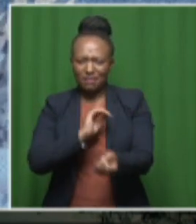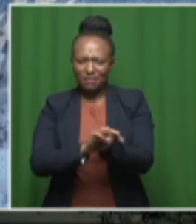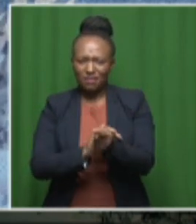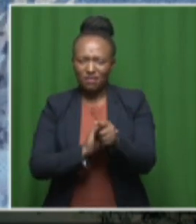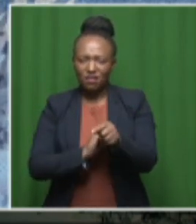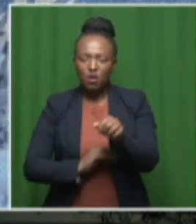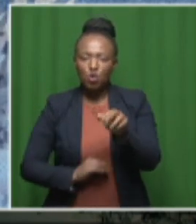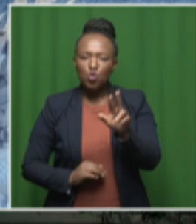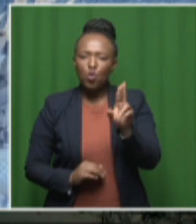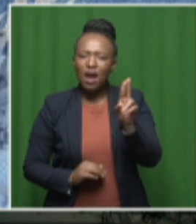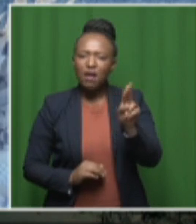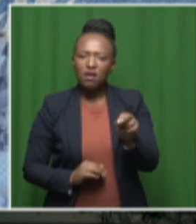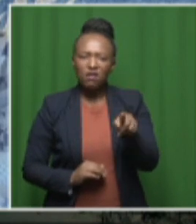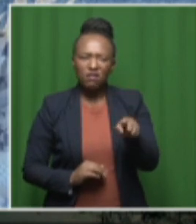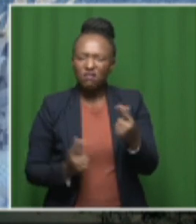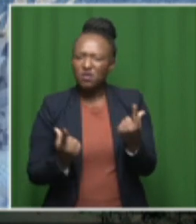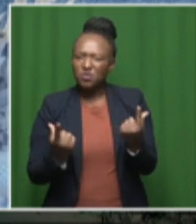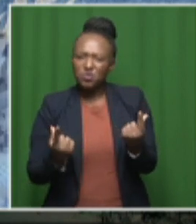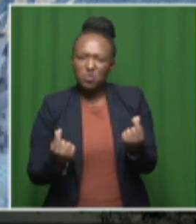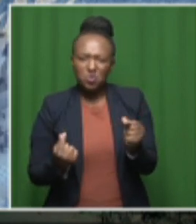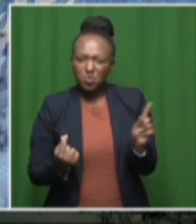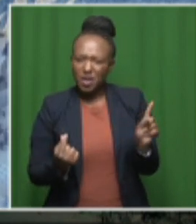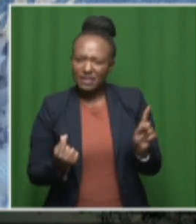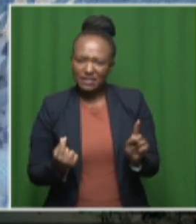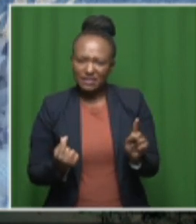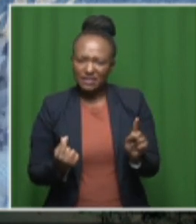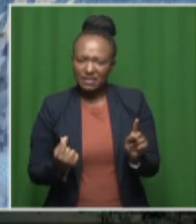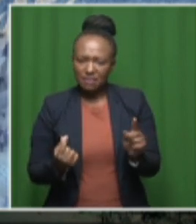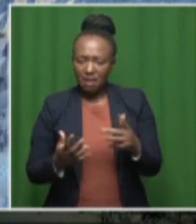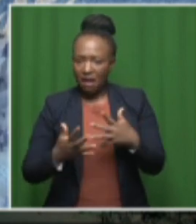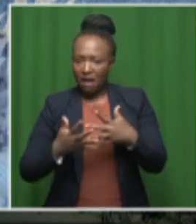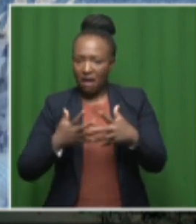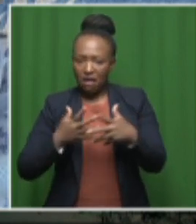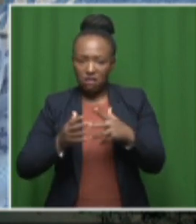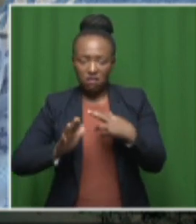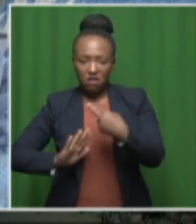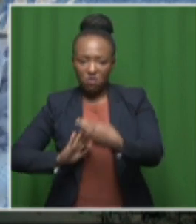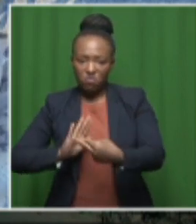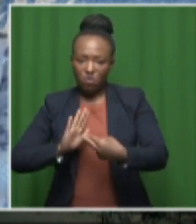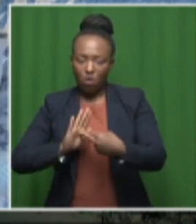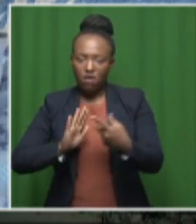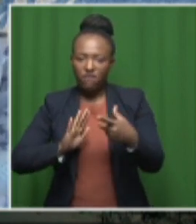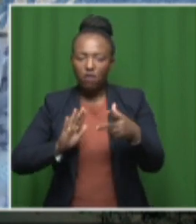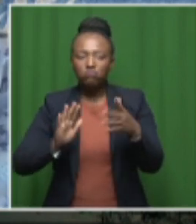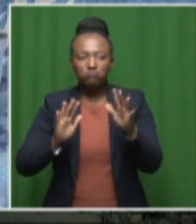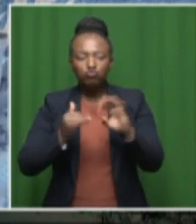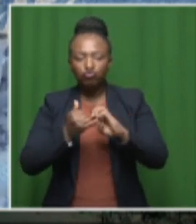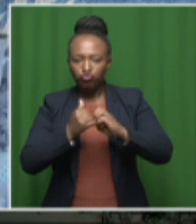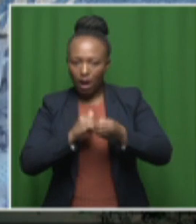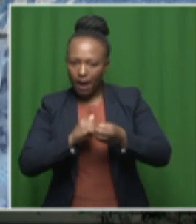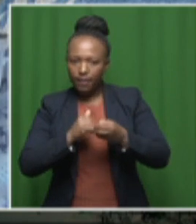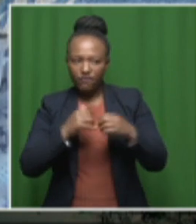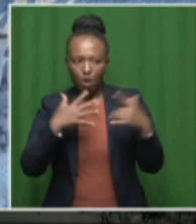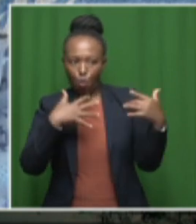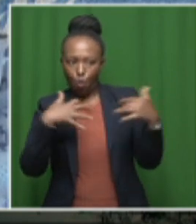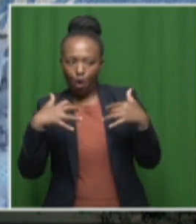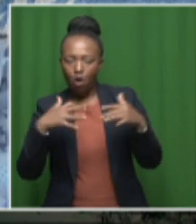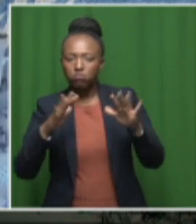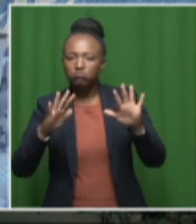the UN really doing? And does it have any role in peacekeeping? Because it seems as